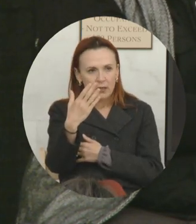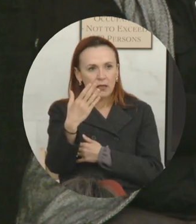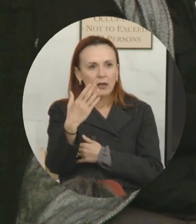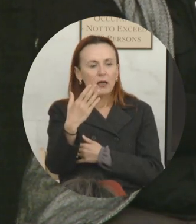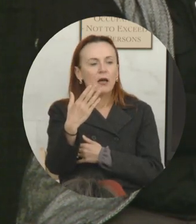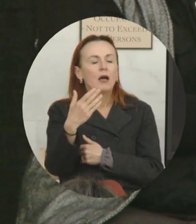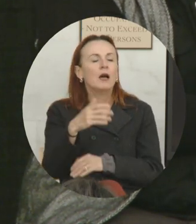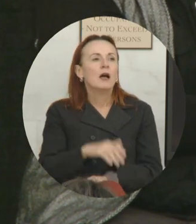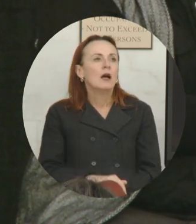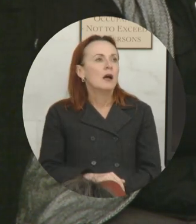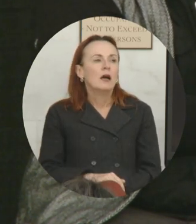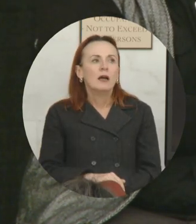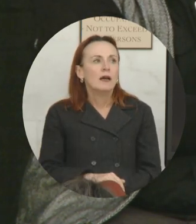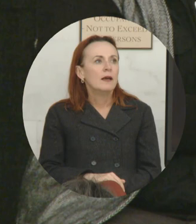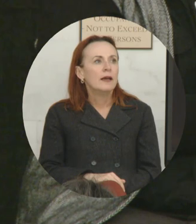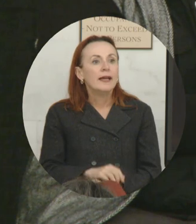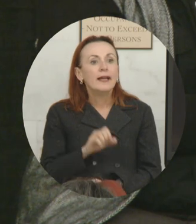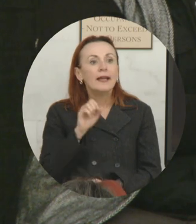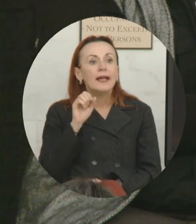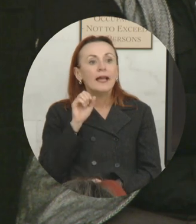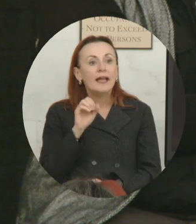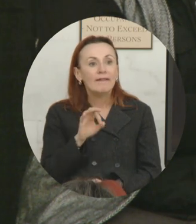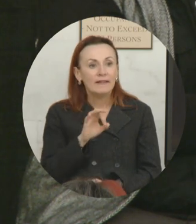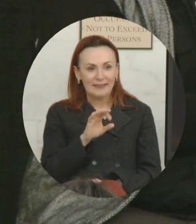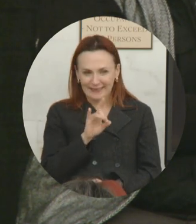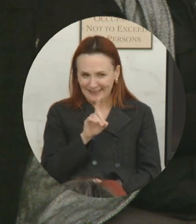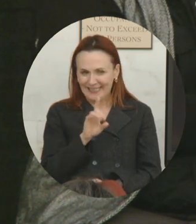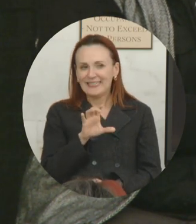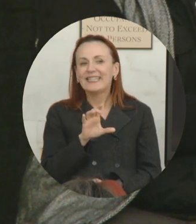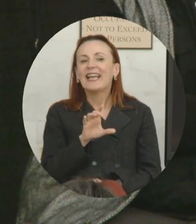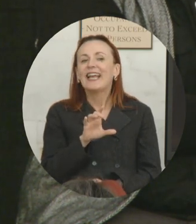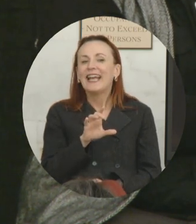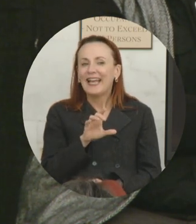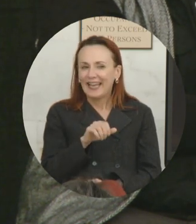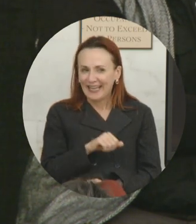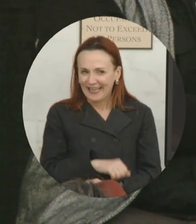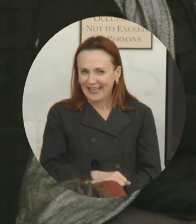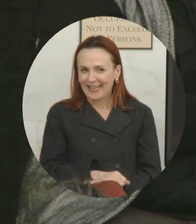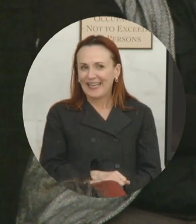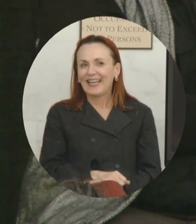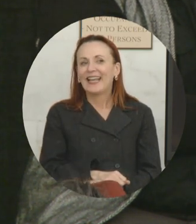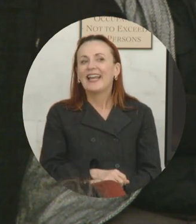there faster if I had carried her on my wheelchair.